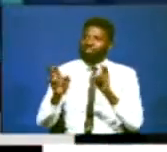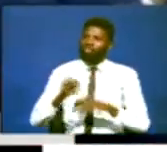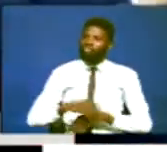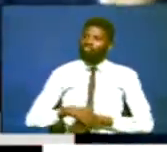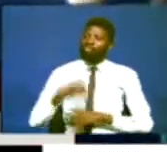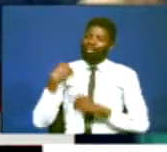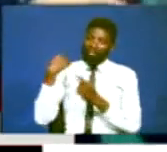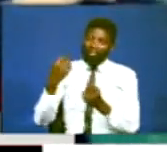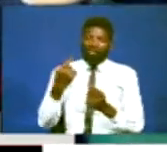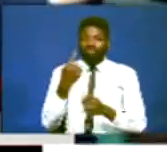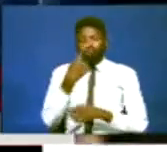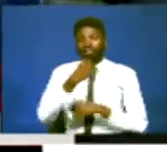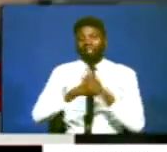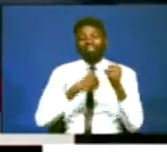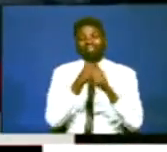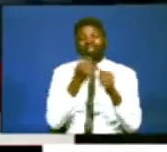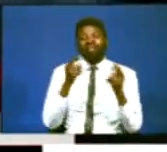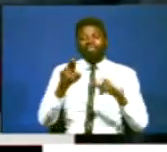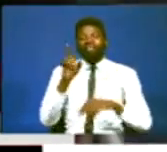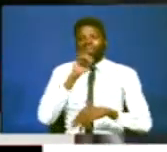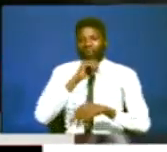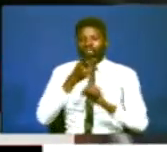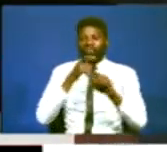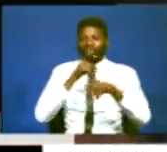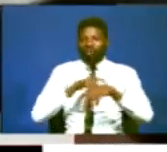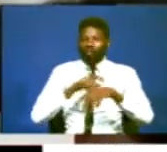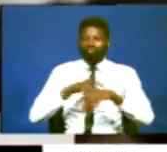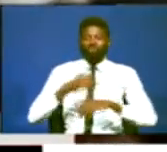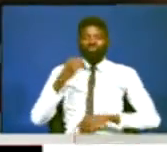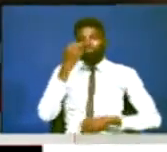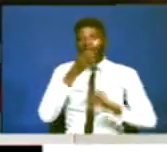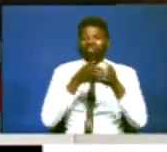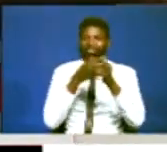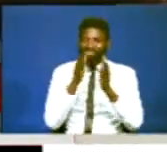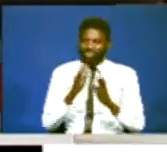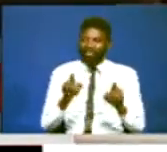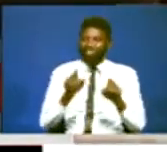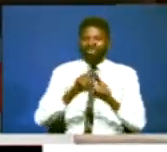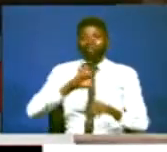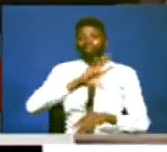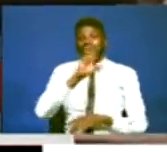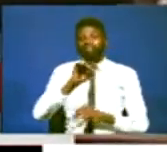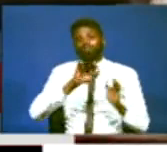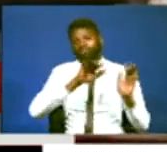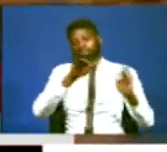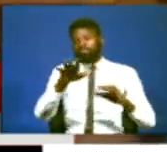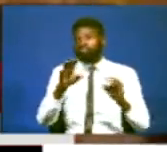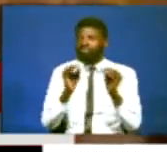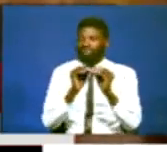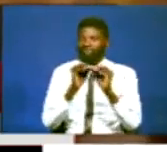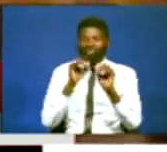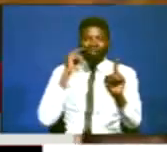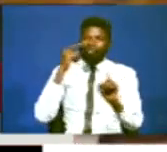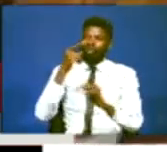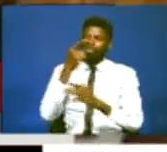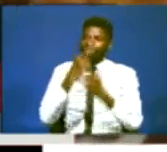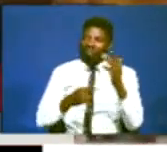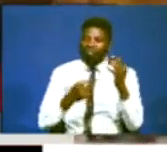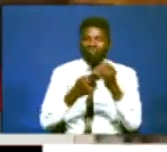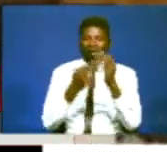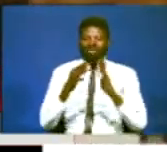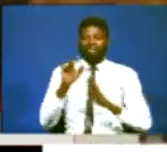European leaders and their African counterparts converged in Brussels for a summit billed as the beginning of a renewed partnership